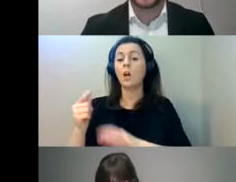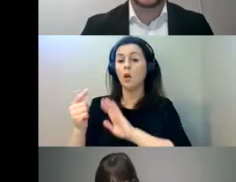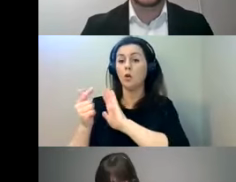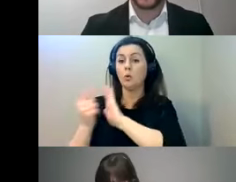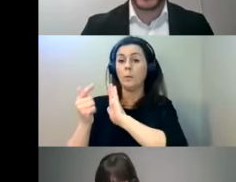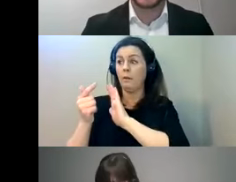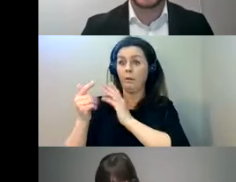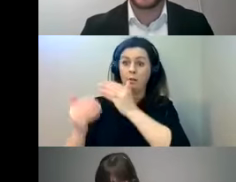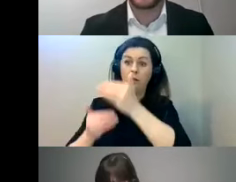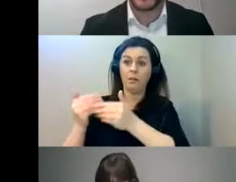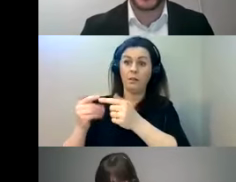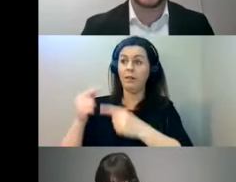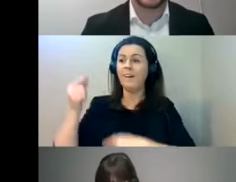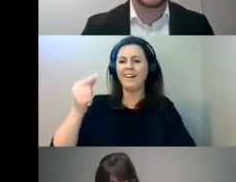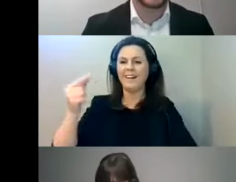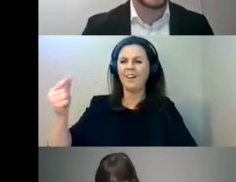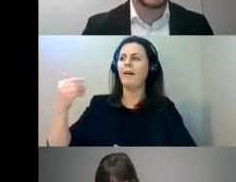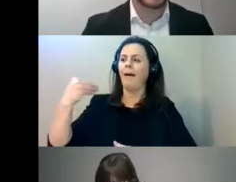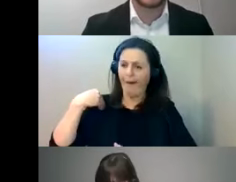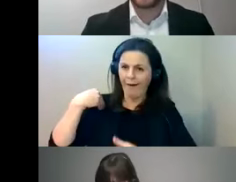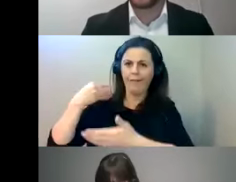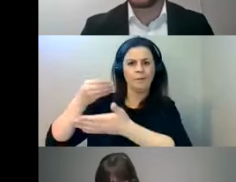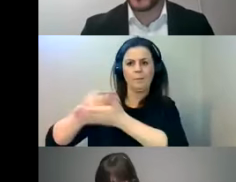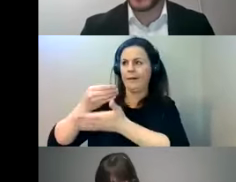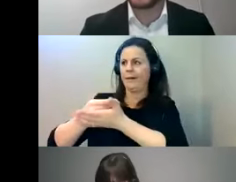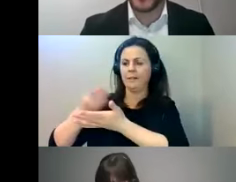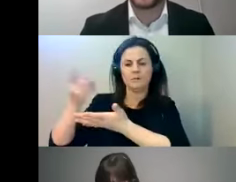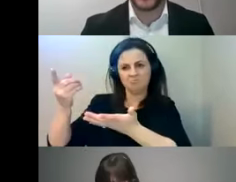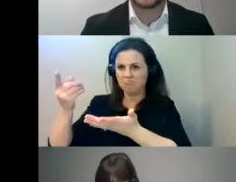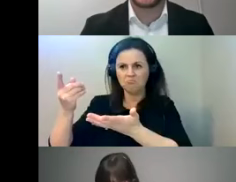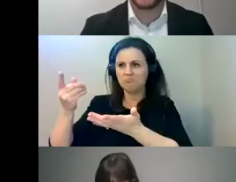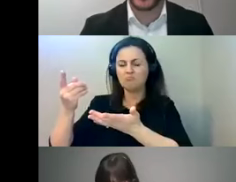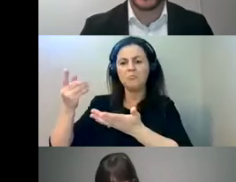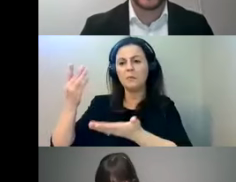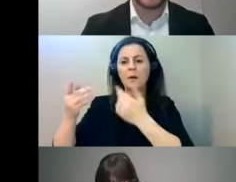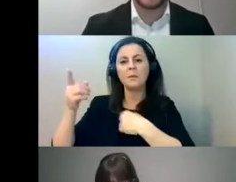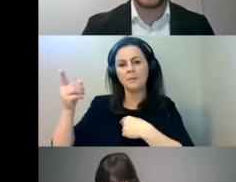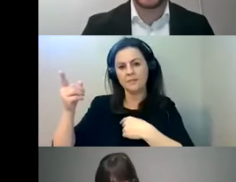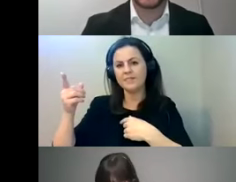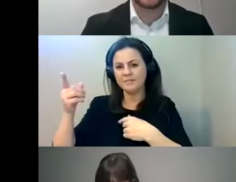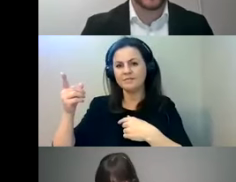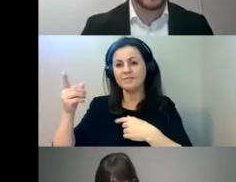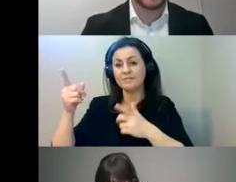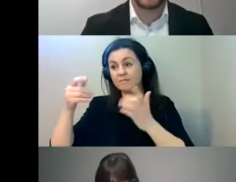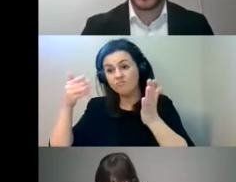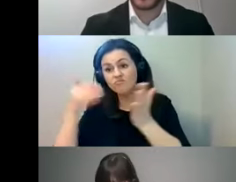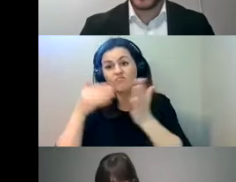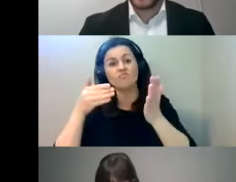government, who has unlimited financial resources and may be better equipped to bring some of those claims